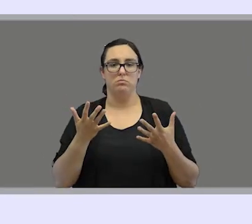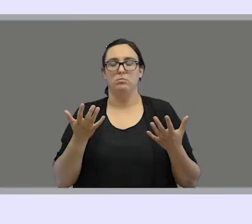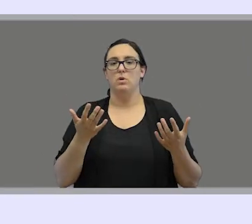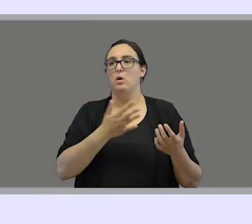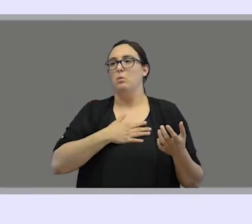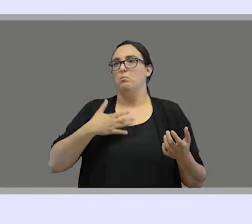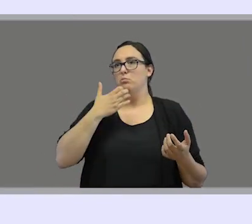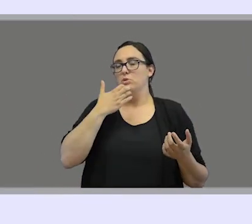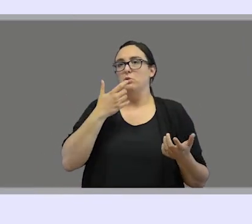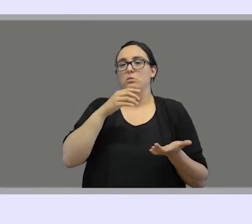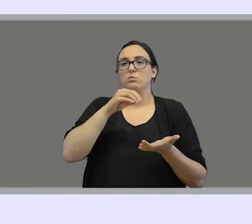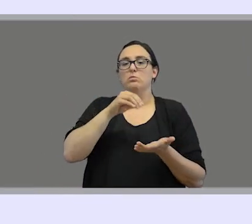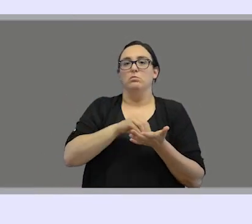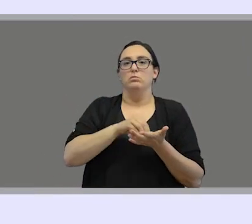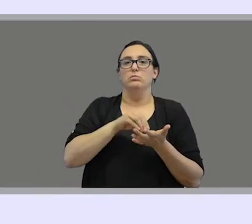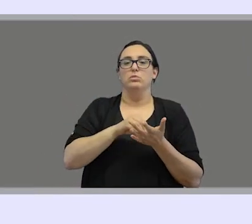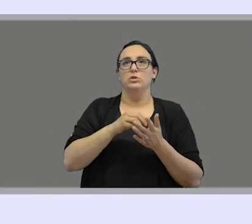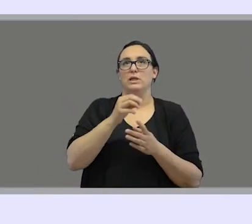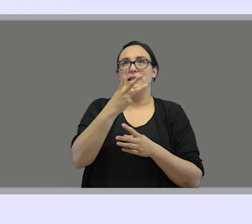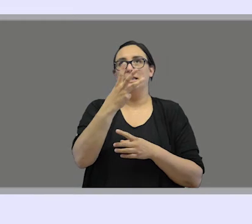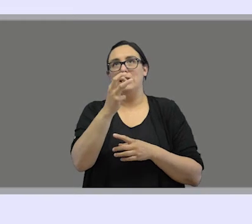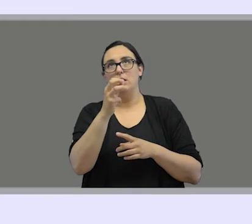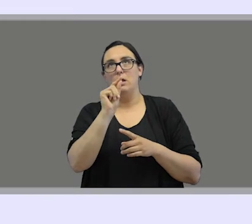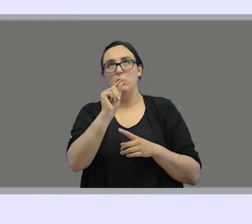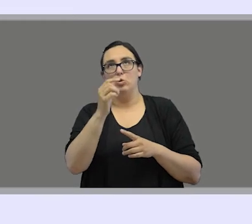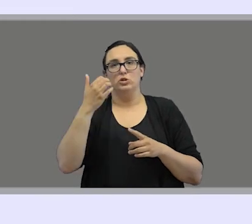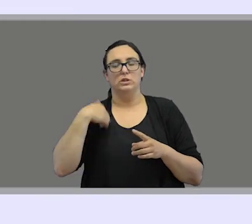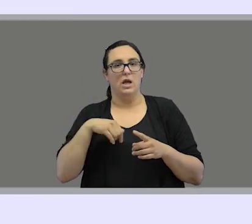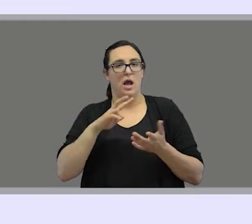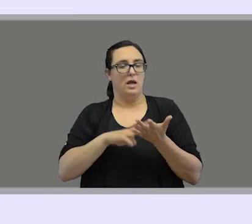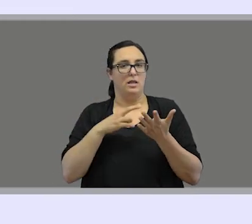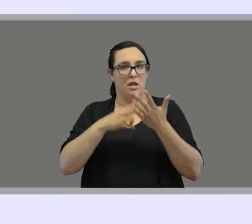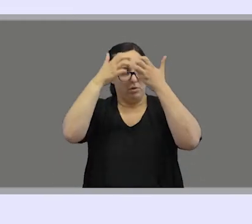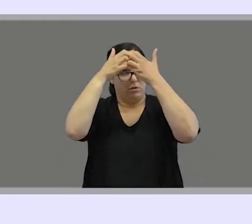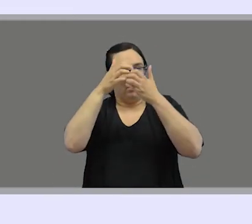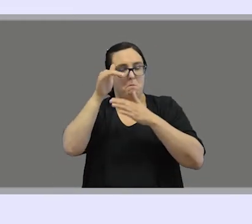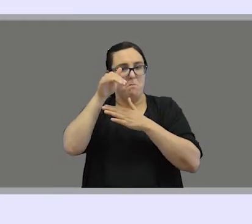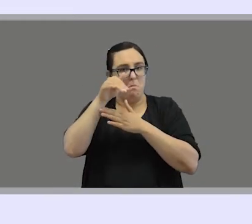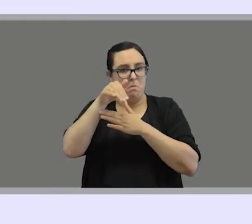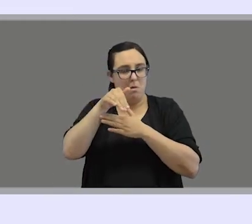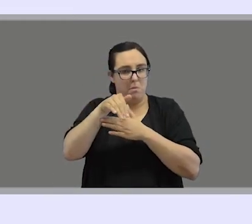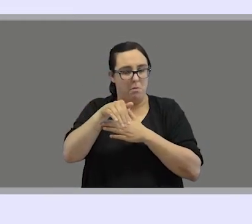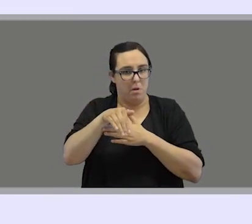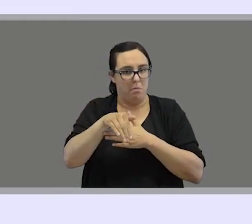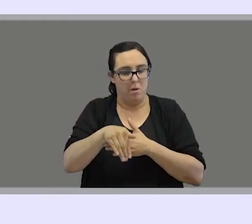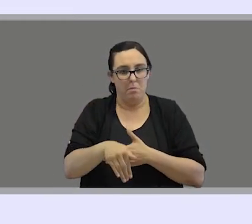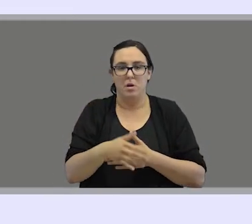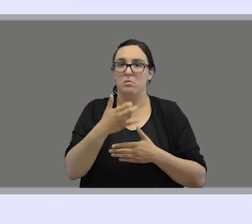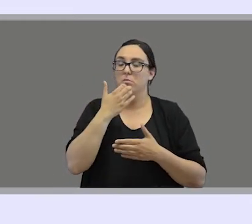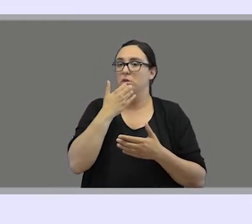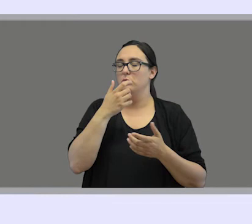said to degrade after a period of 30 minutes. And have in mind that, for example, interpreting